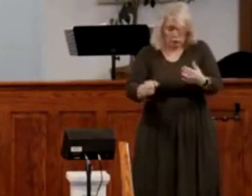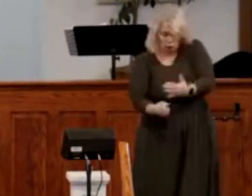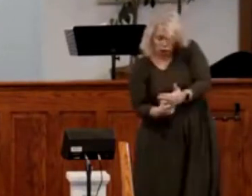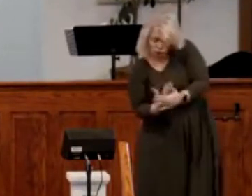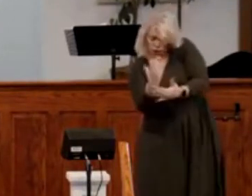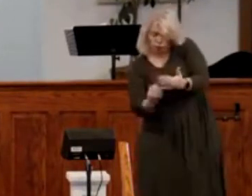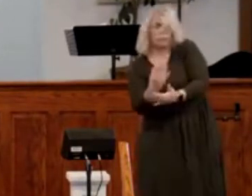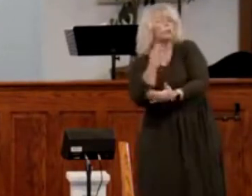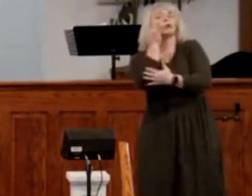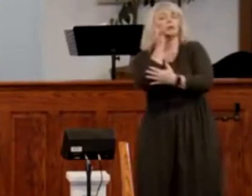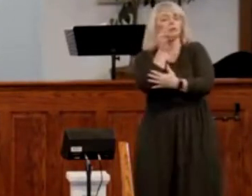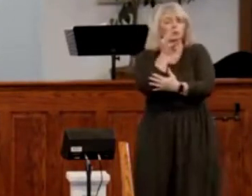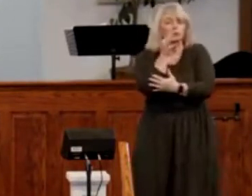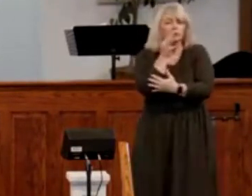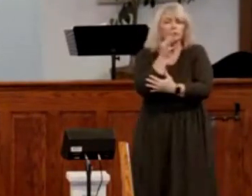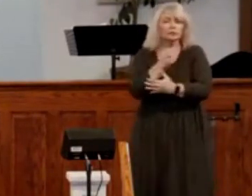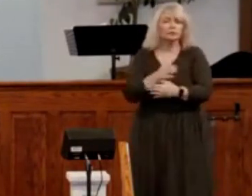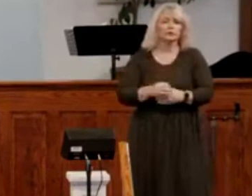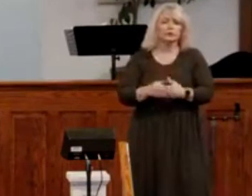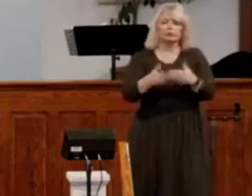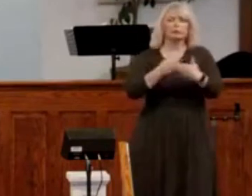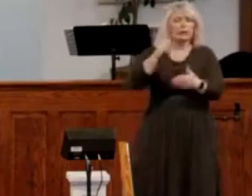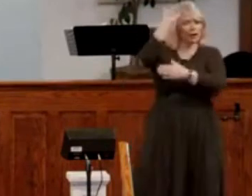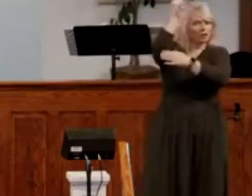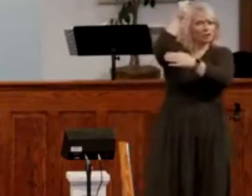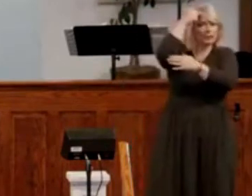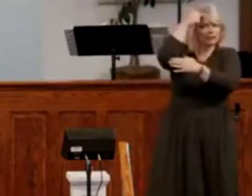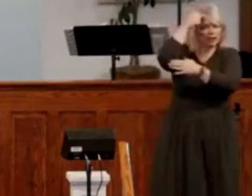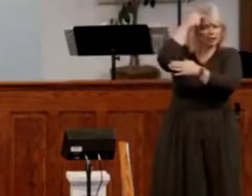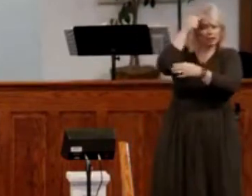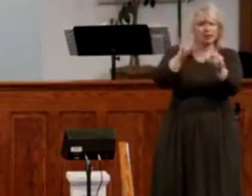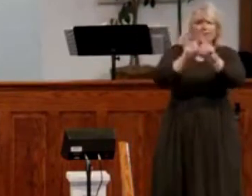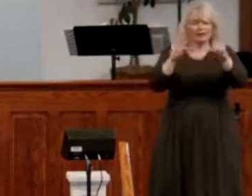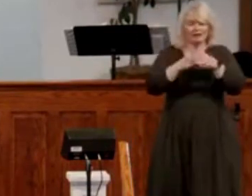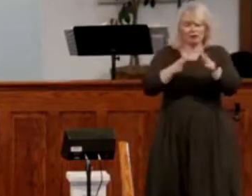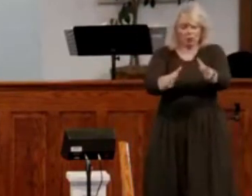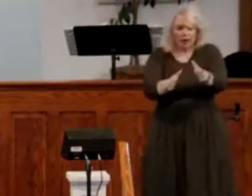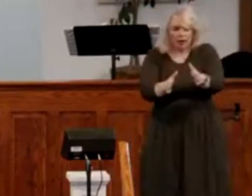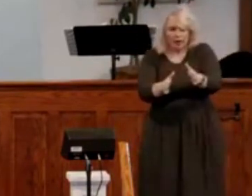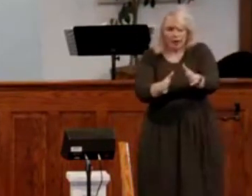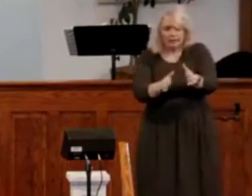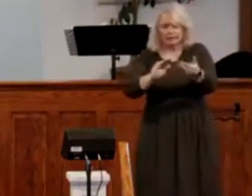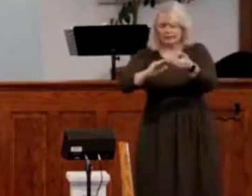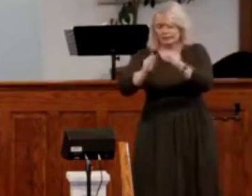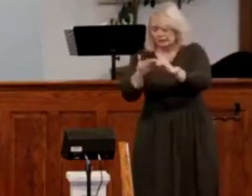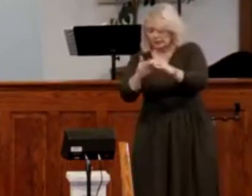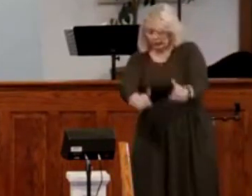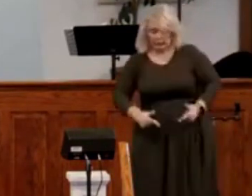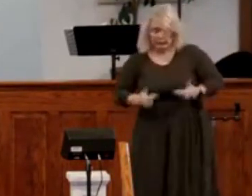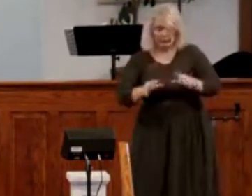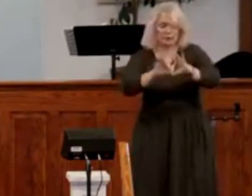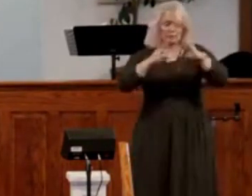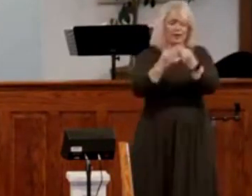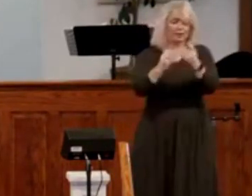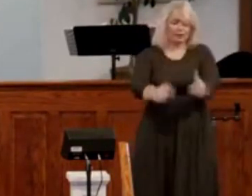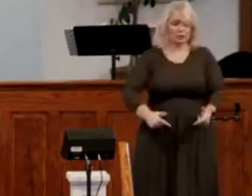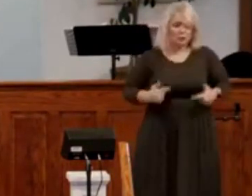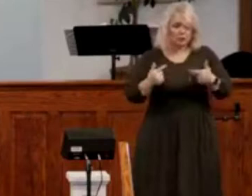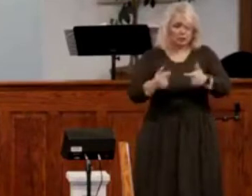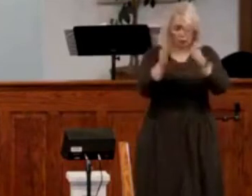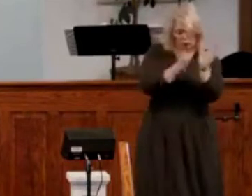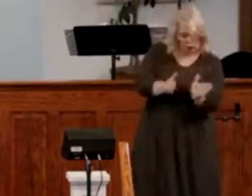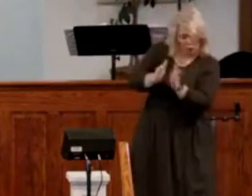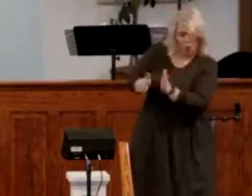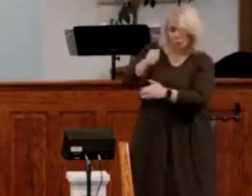whether it was government and different ways, societies we live in, the cities we live in, the families that we live in, the order